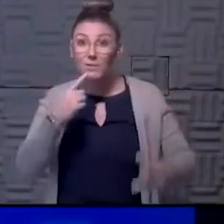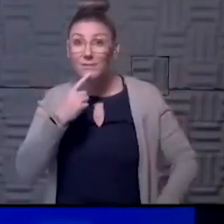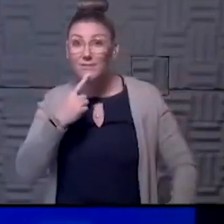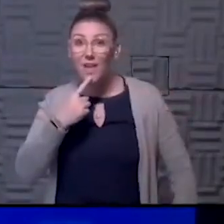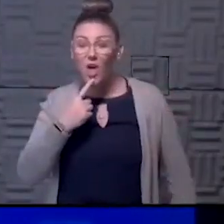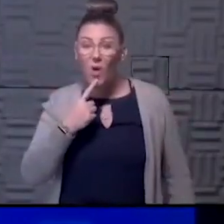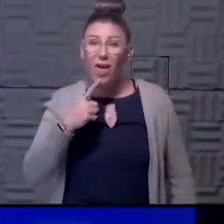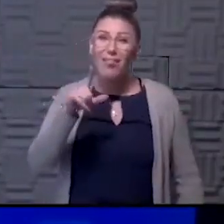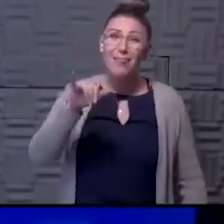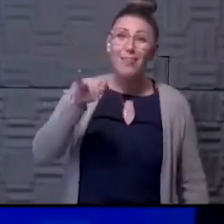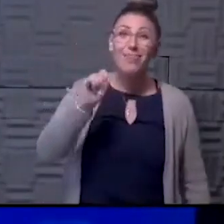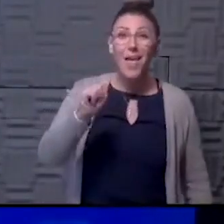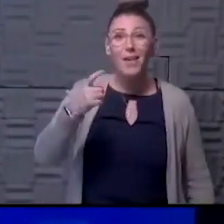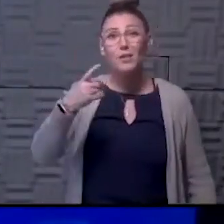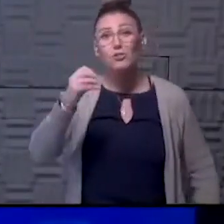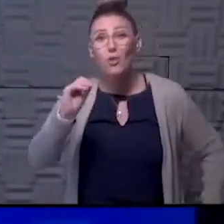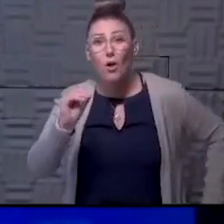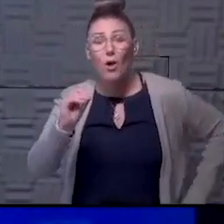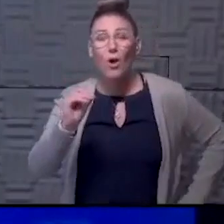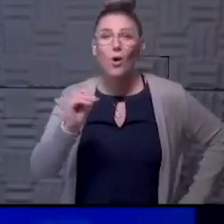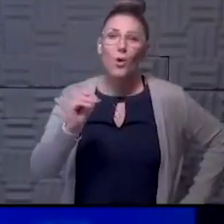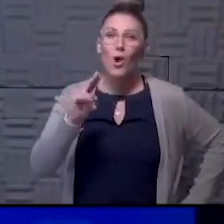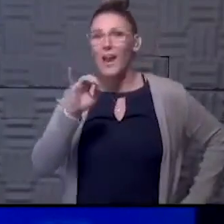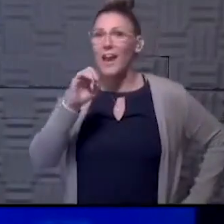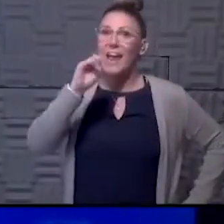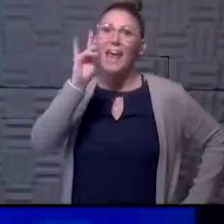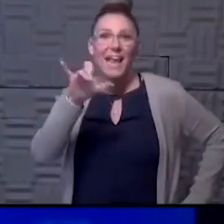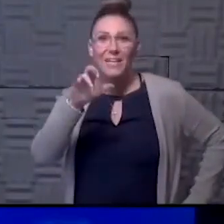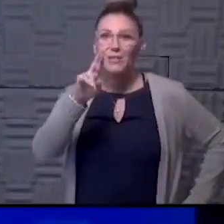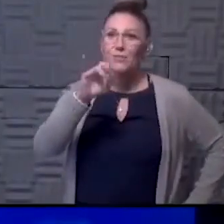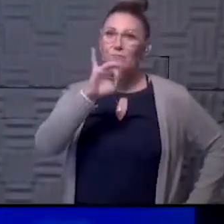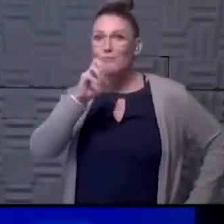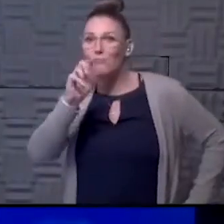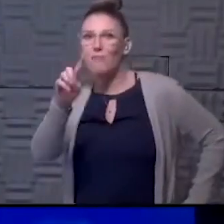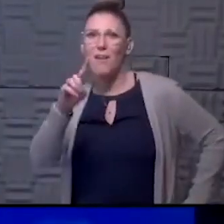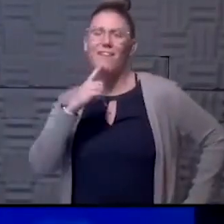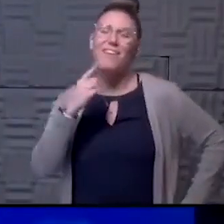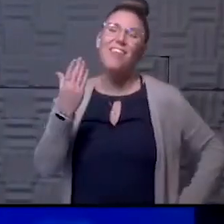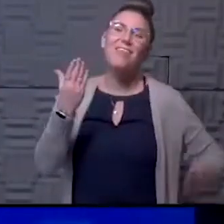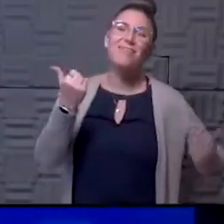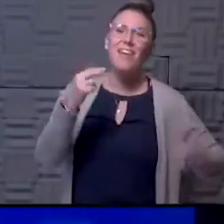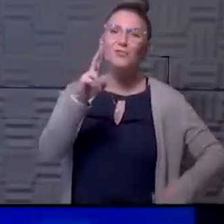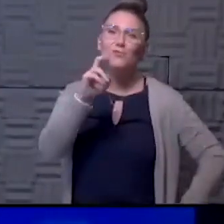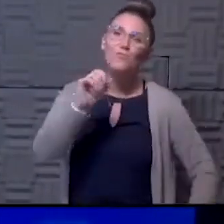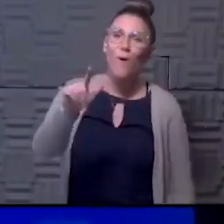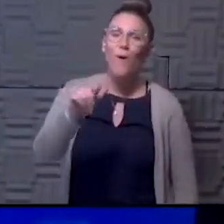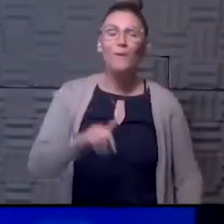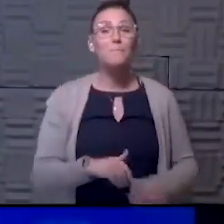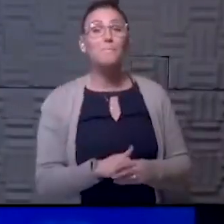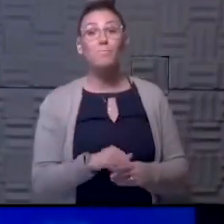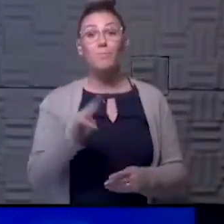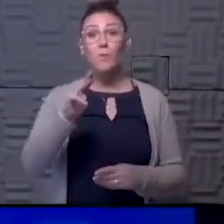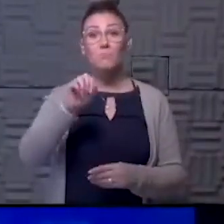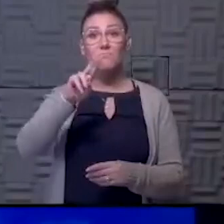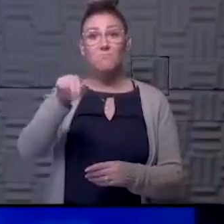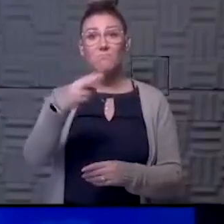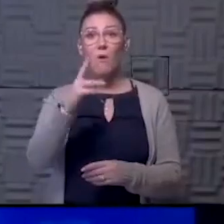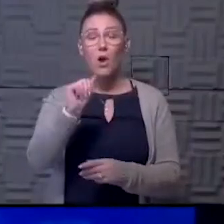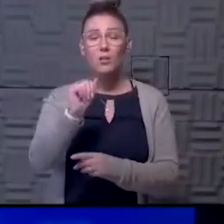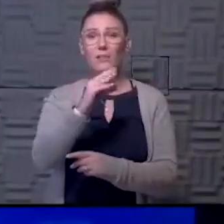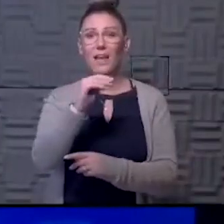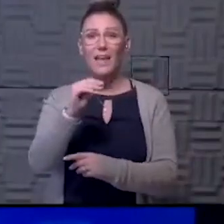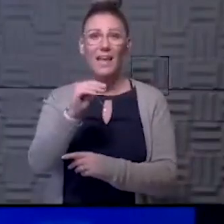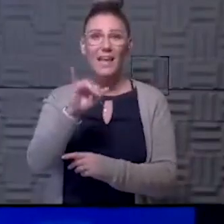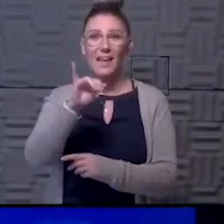let's go. Yeah. Or as Andy Reid would say, let's roll. Marcia and Isaac want to know if the Bam